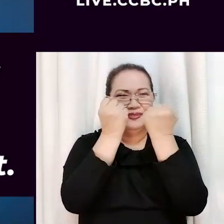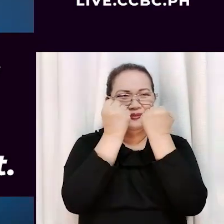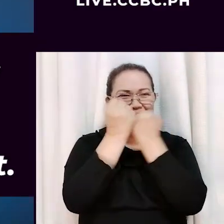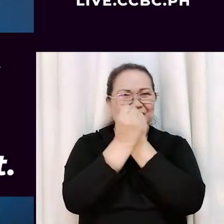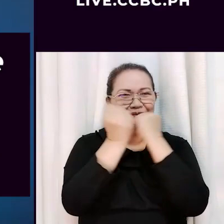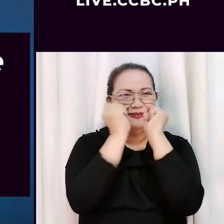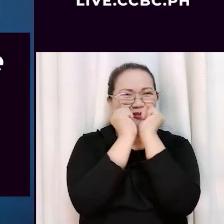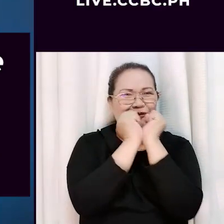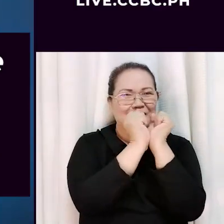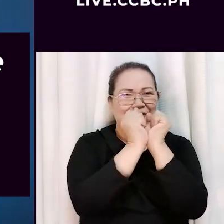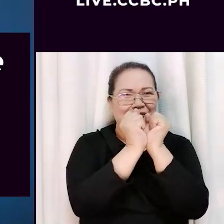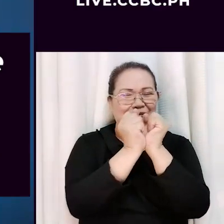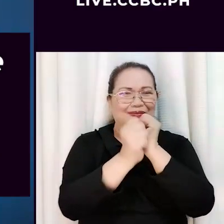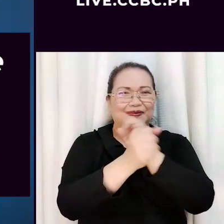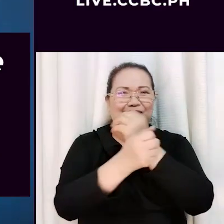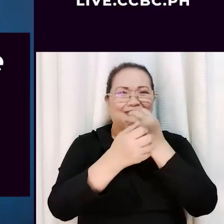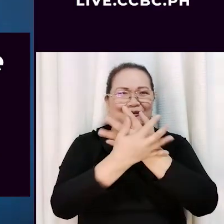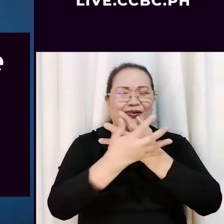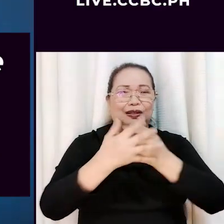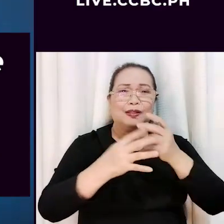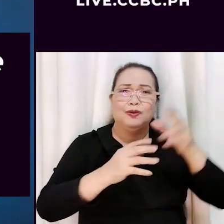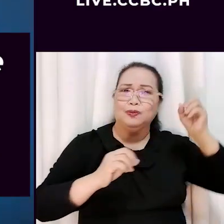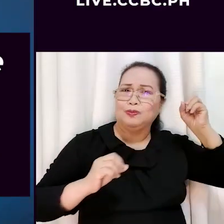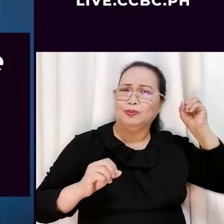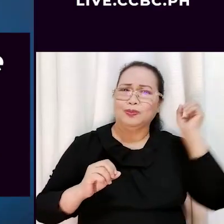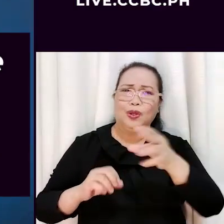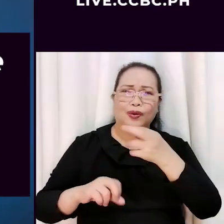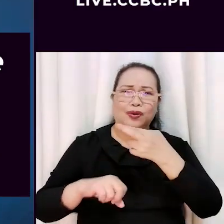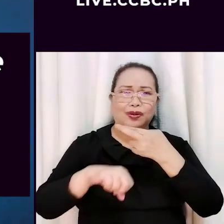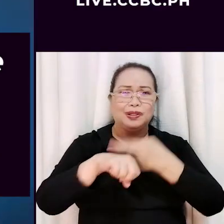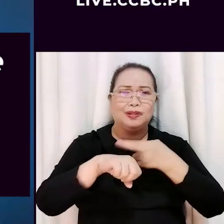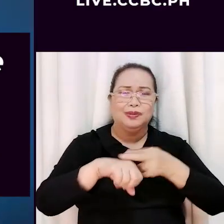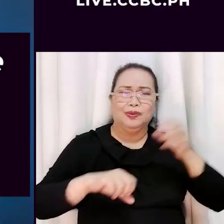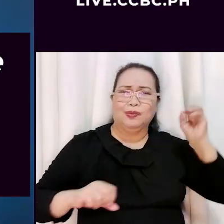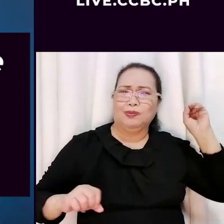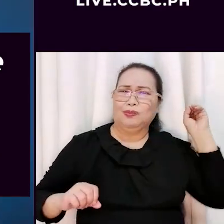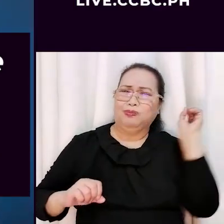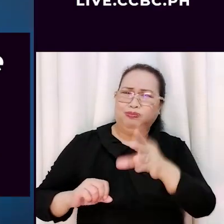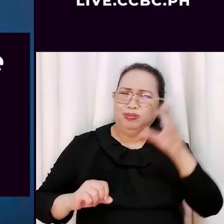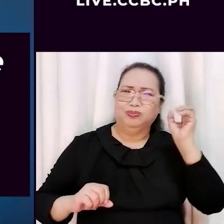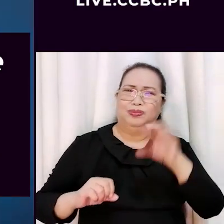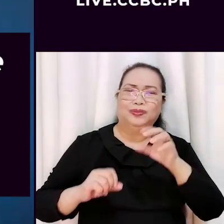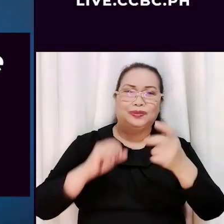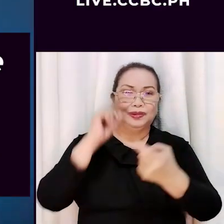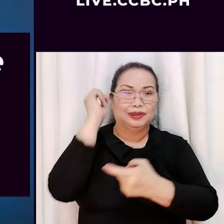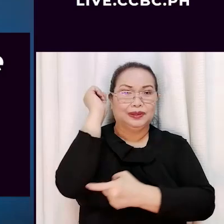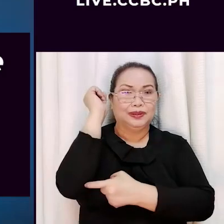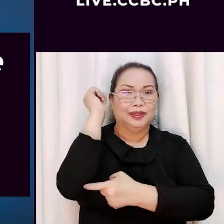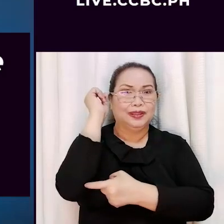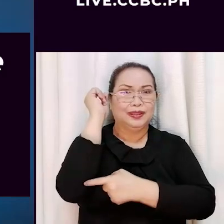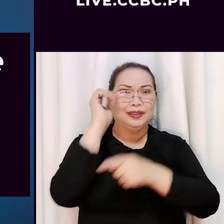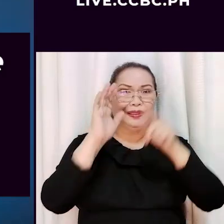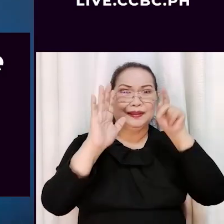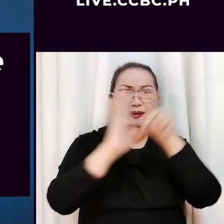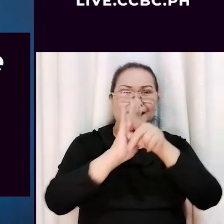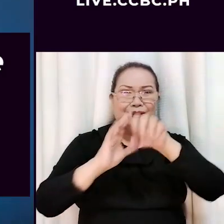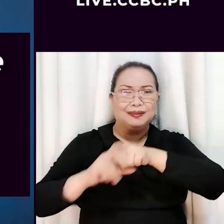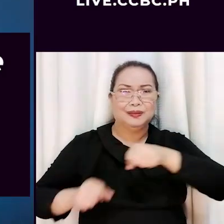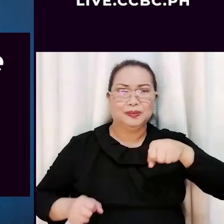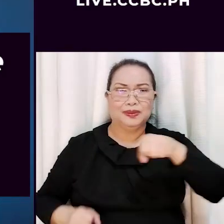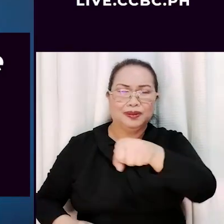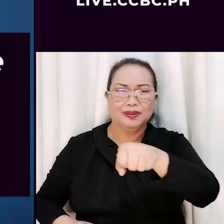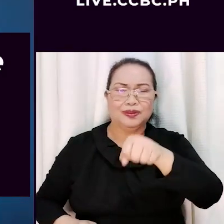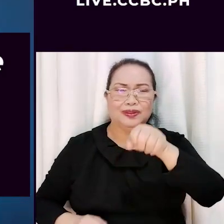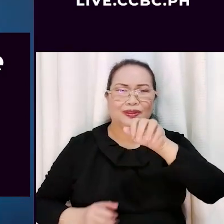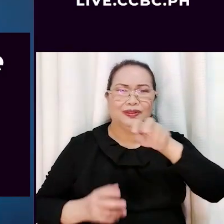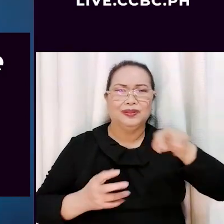imprisonment. They were stoned, they were sawn in two and were tempted. They were slain with the sword. They